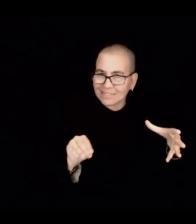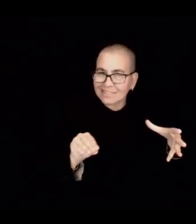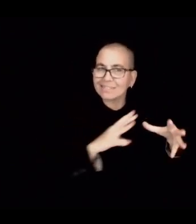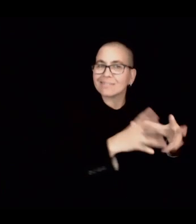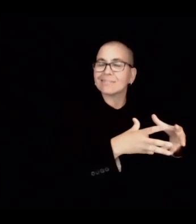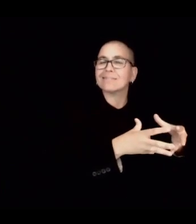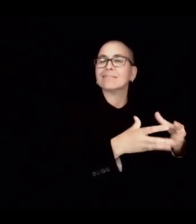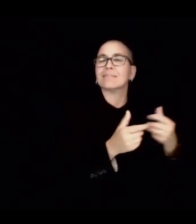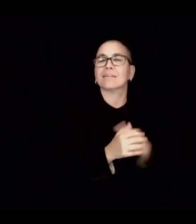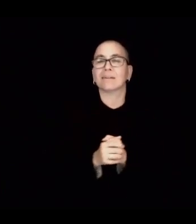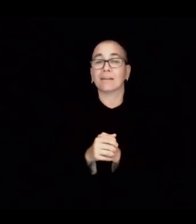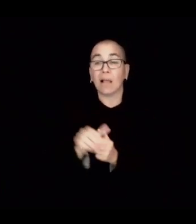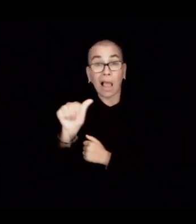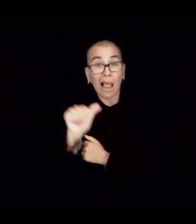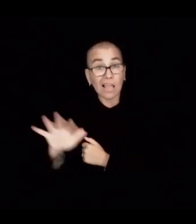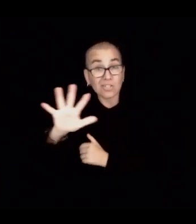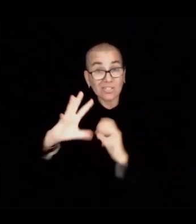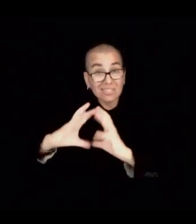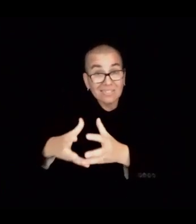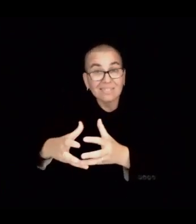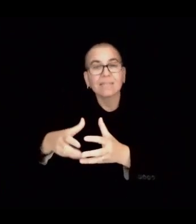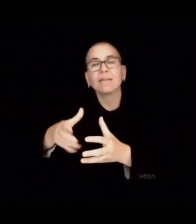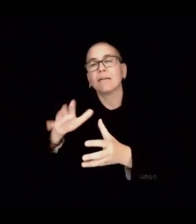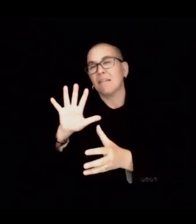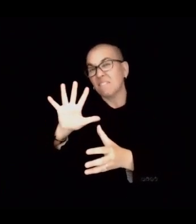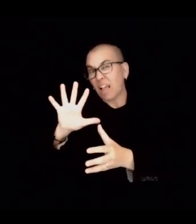7.4% among Latinx.